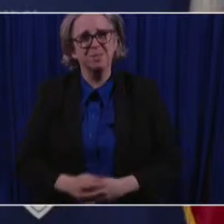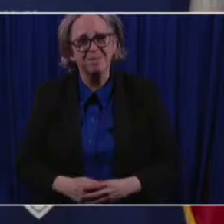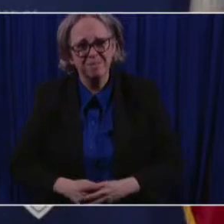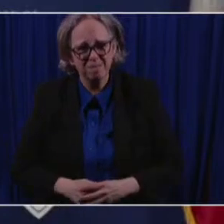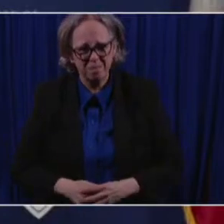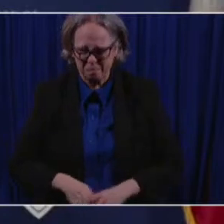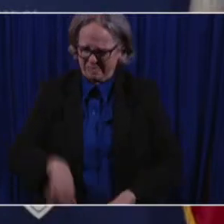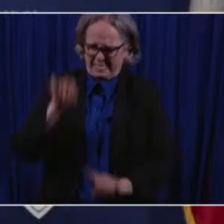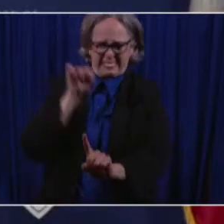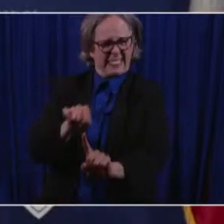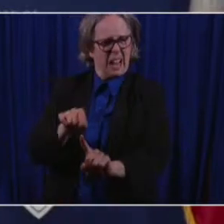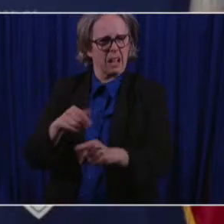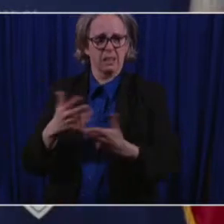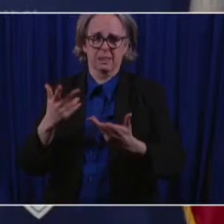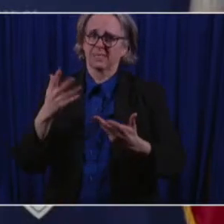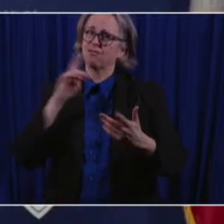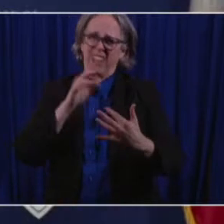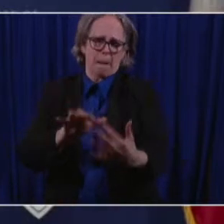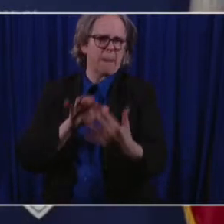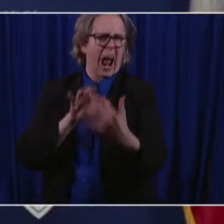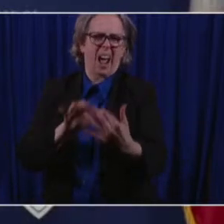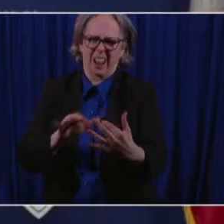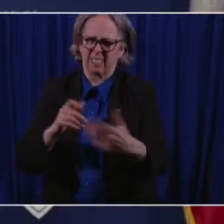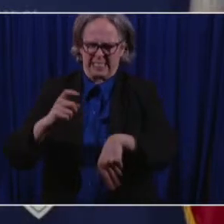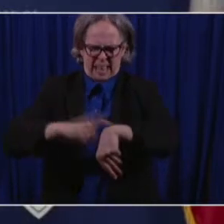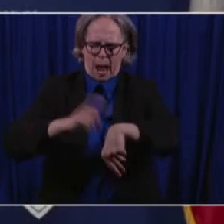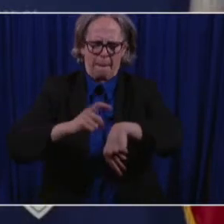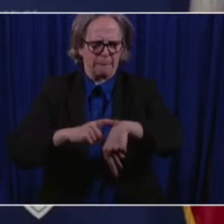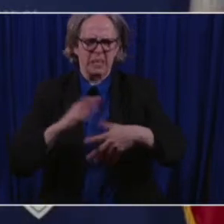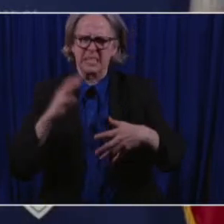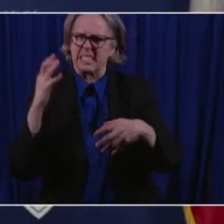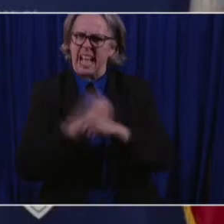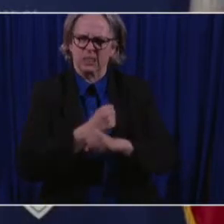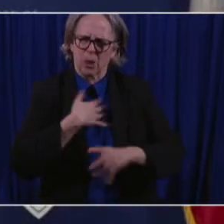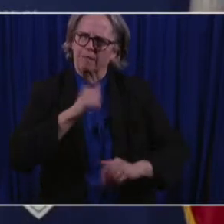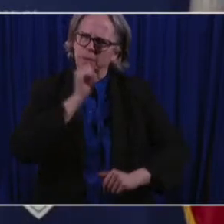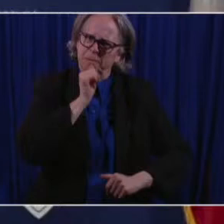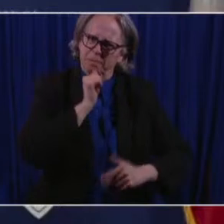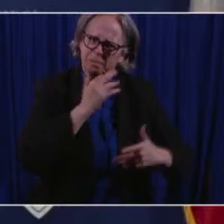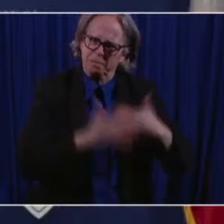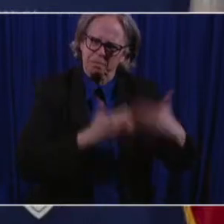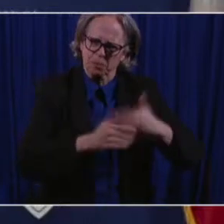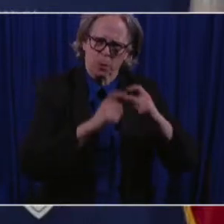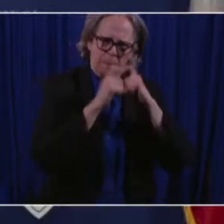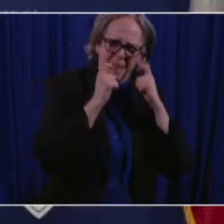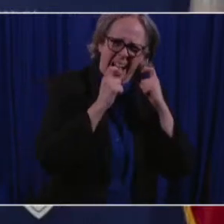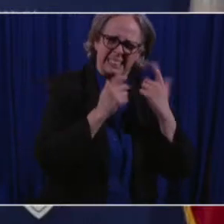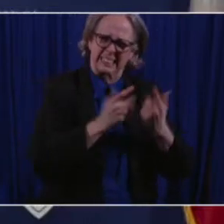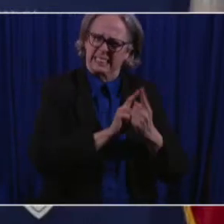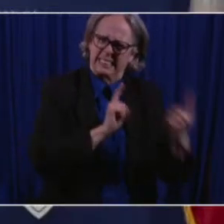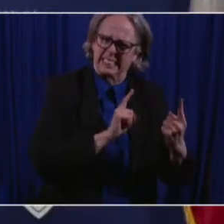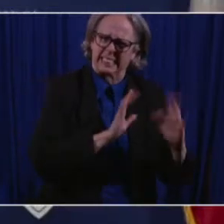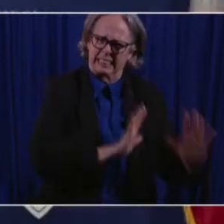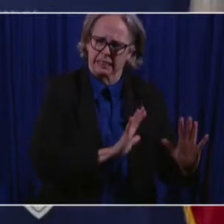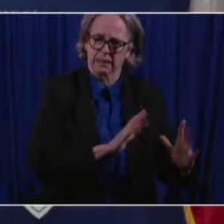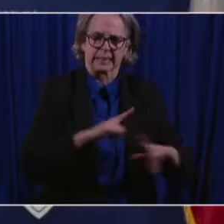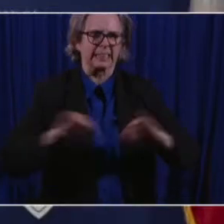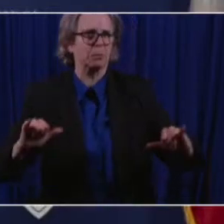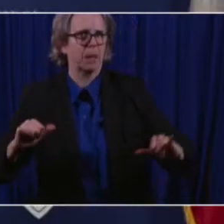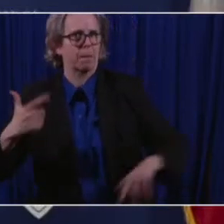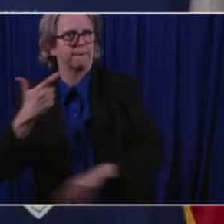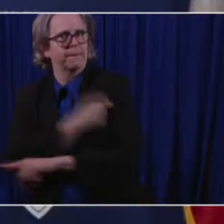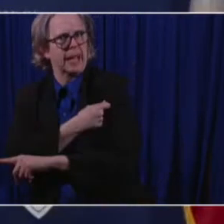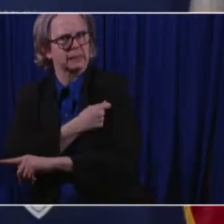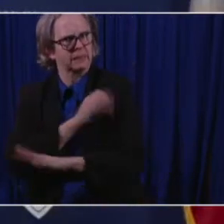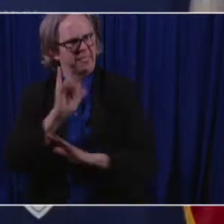and we got to win. But the way we do it is the mask and to keep vaccinating people in the state of Ohio.